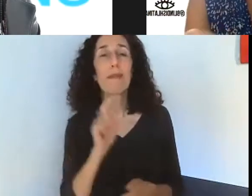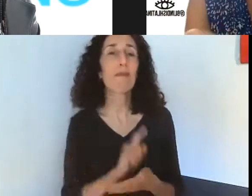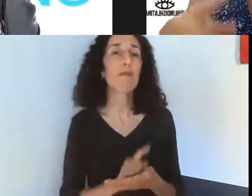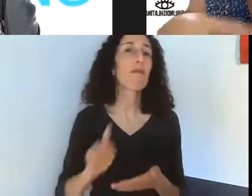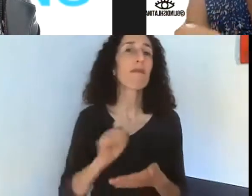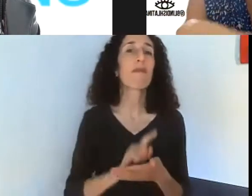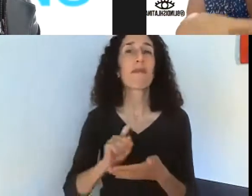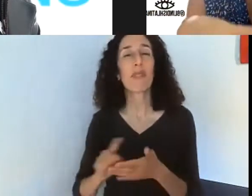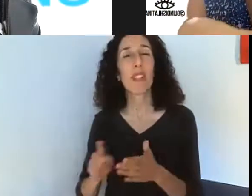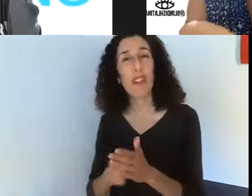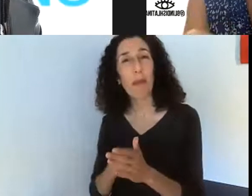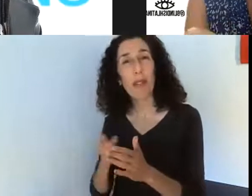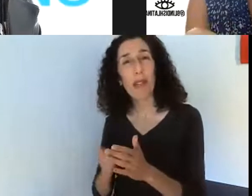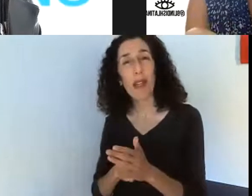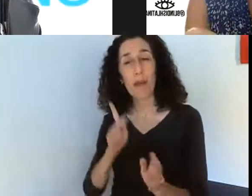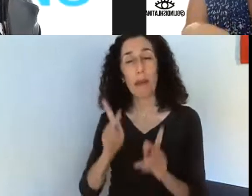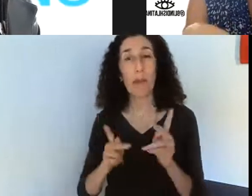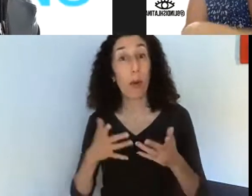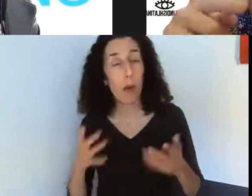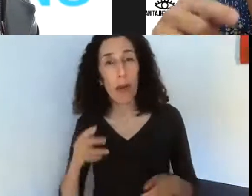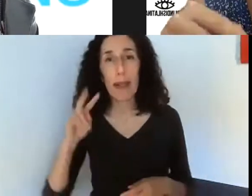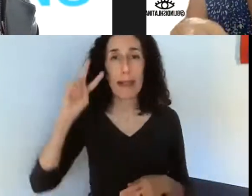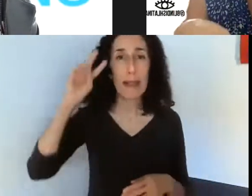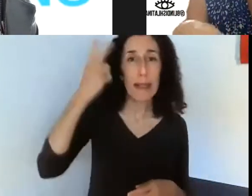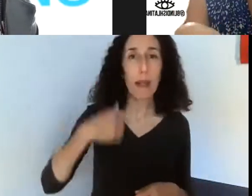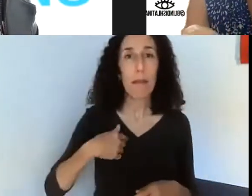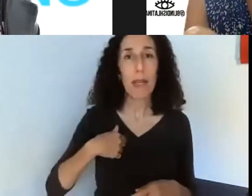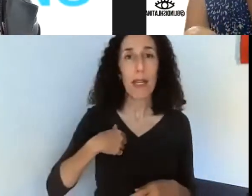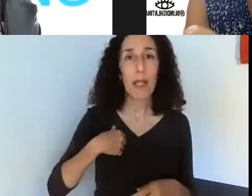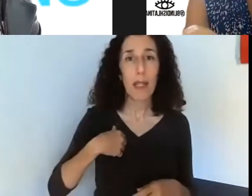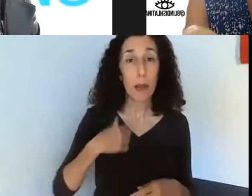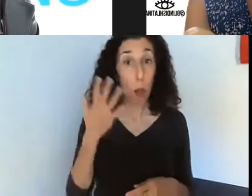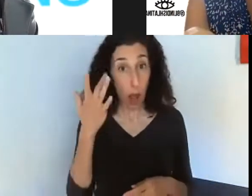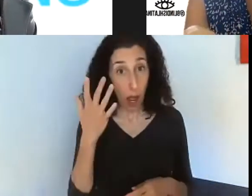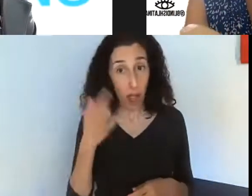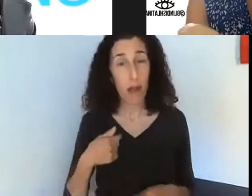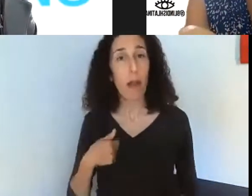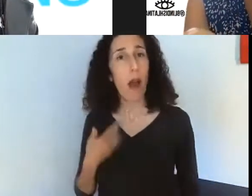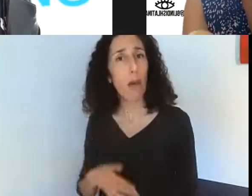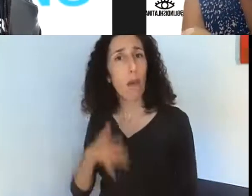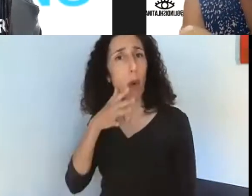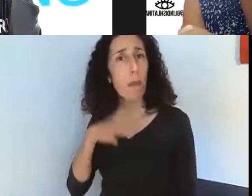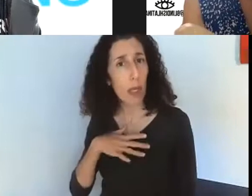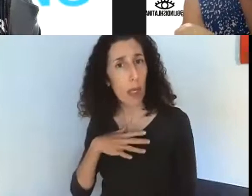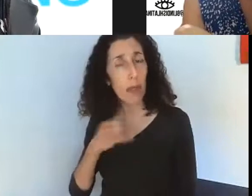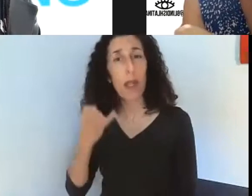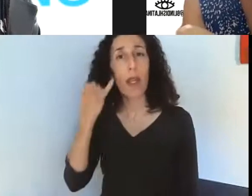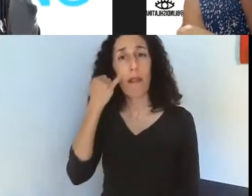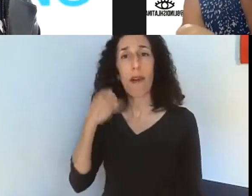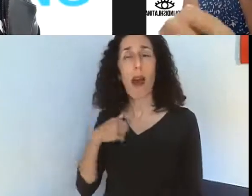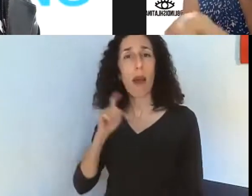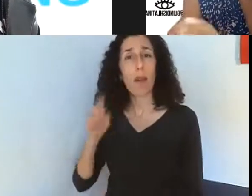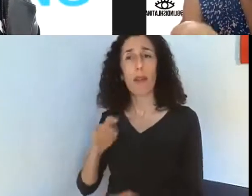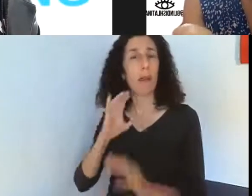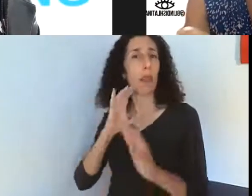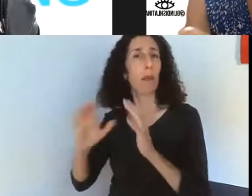fashion because I'm a woman and I'm speaking up. And then say I'm speaking up about my disability or something that I need, there's